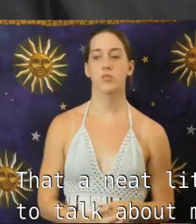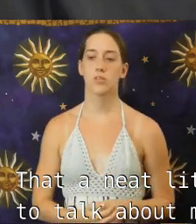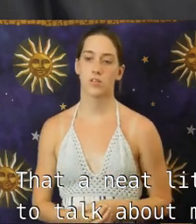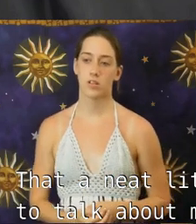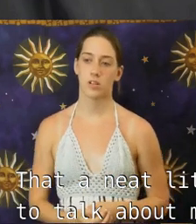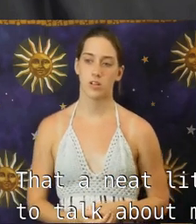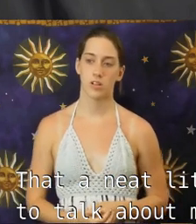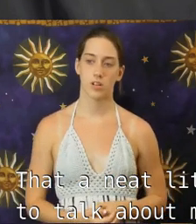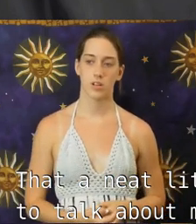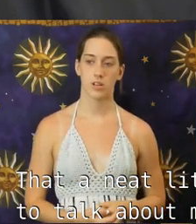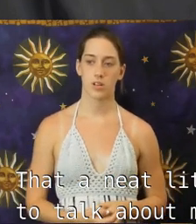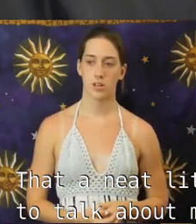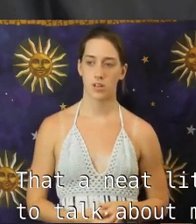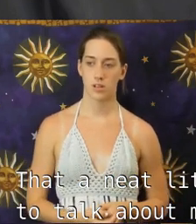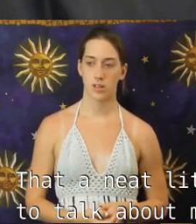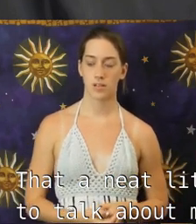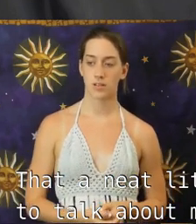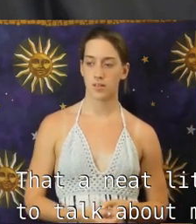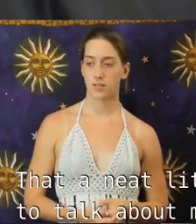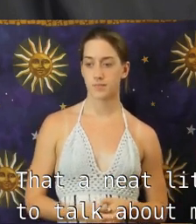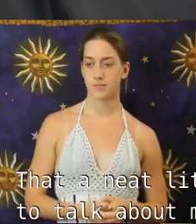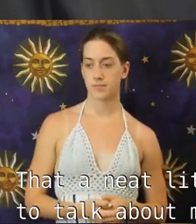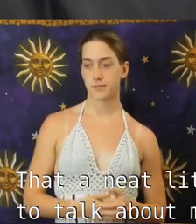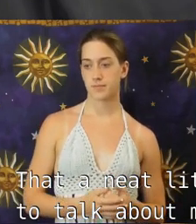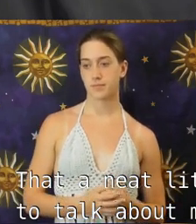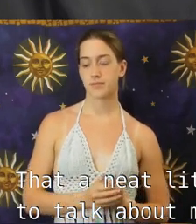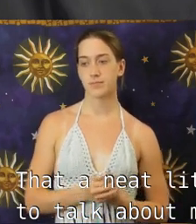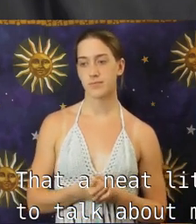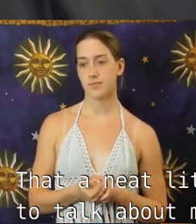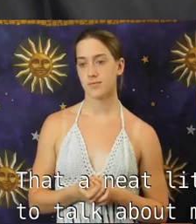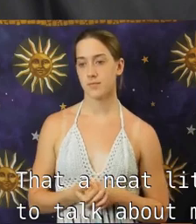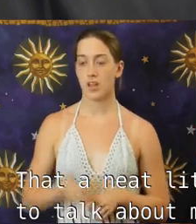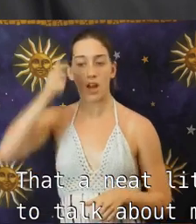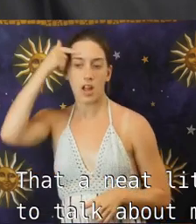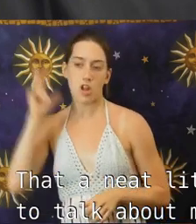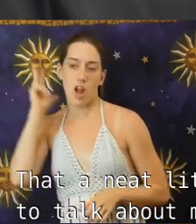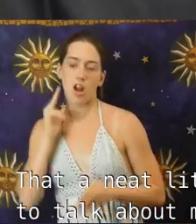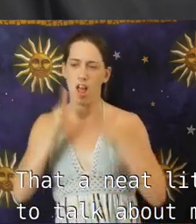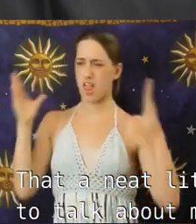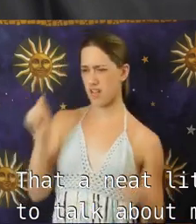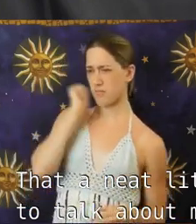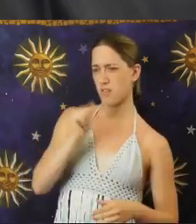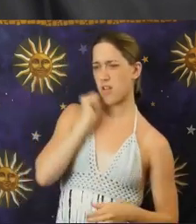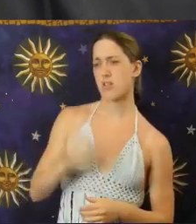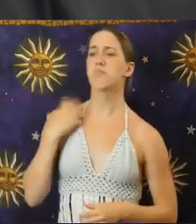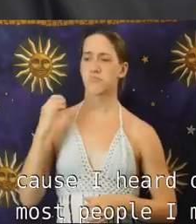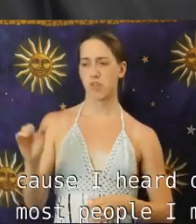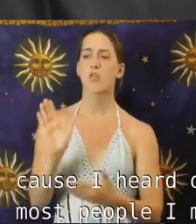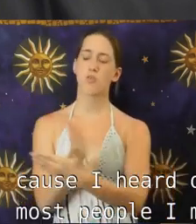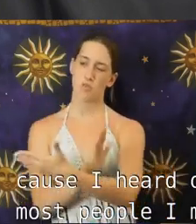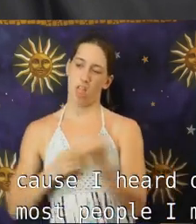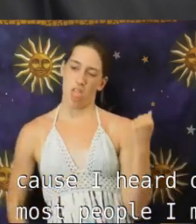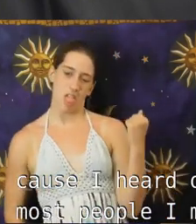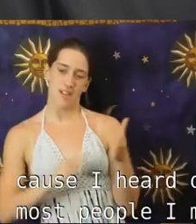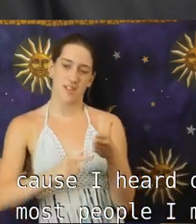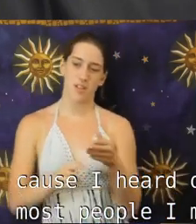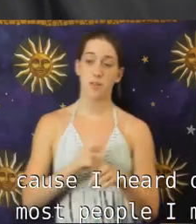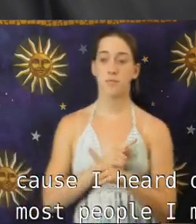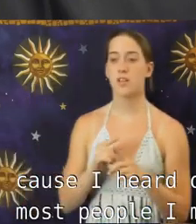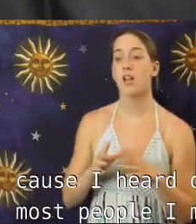that I thought would be fun to talk about, mainly in terms of girls at concerts. Because I